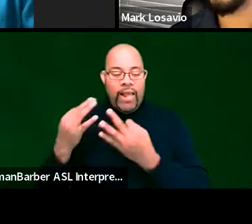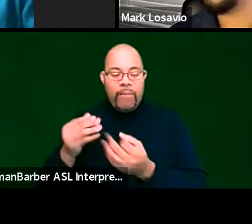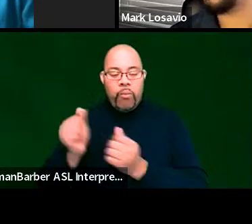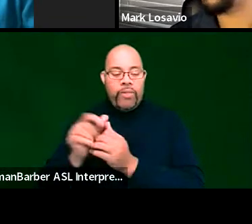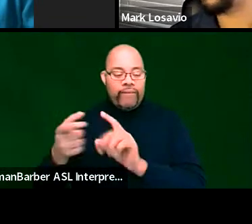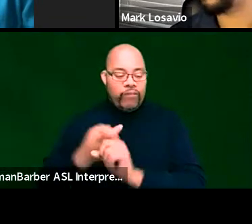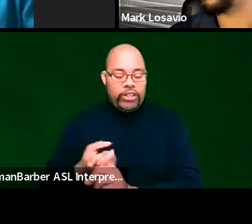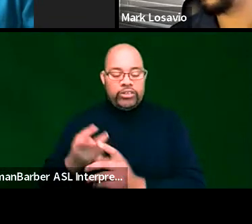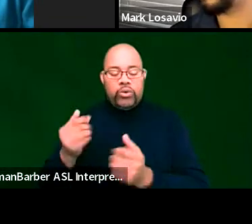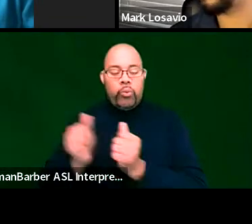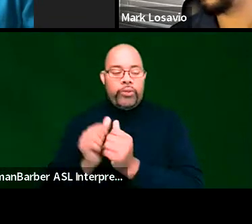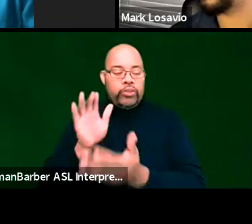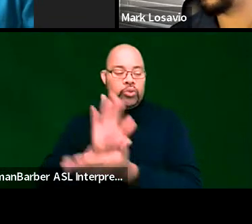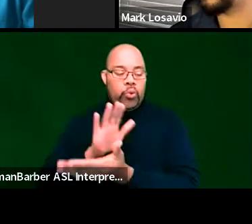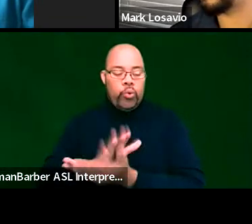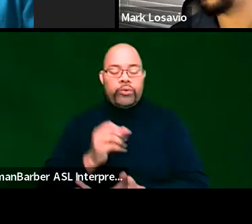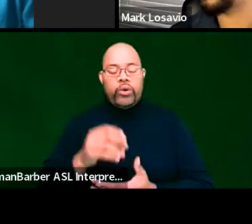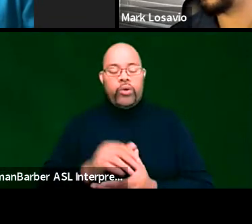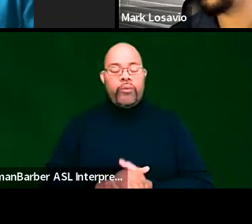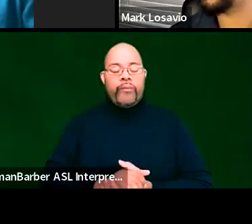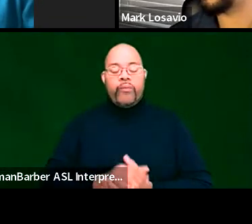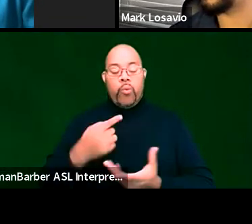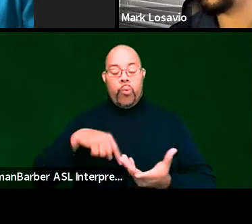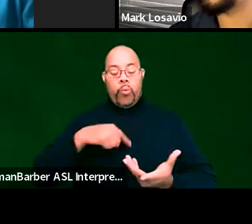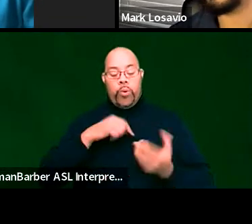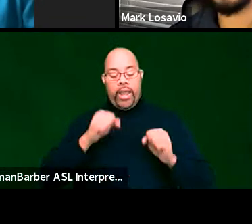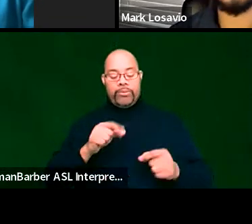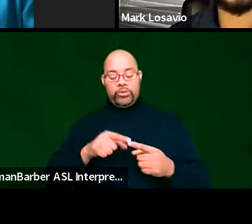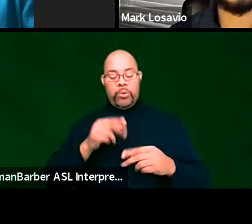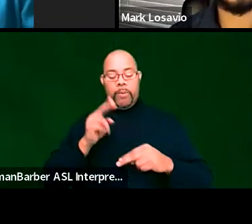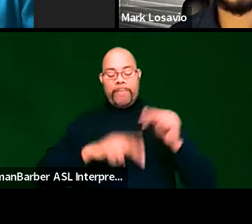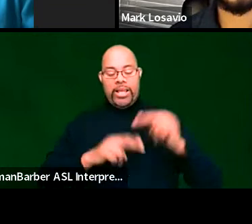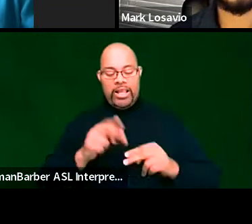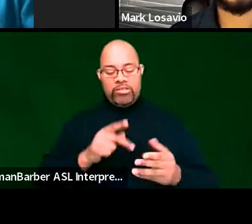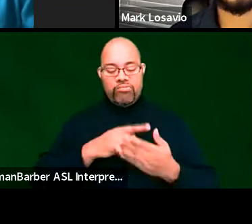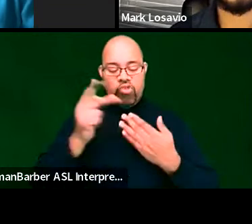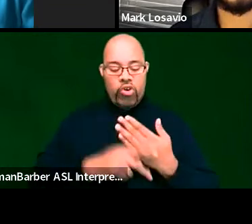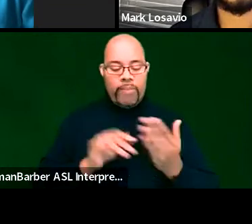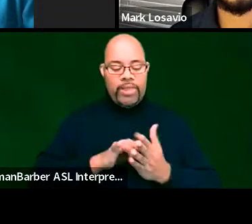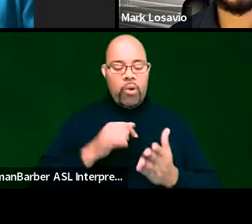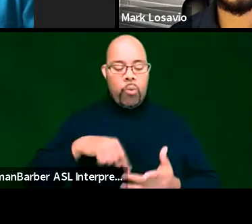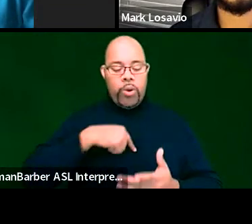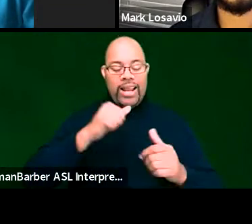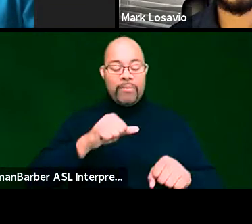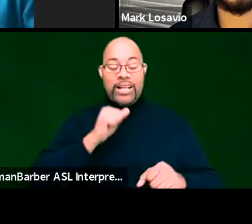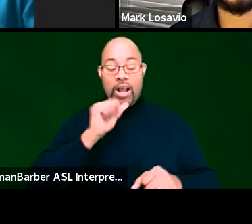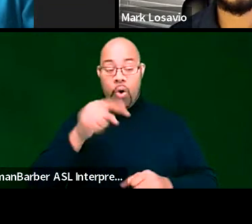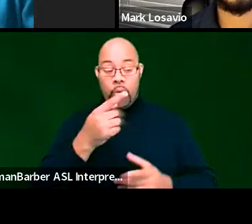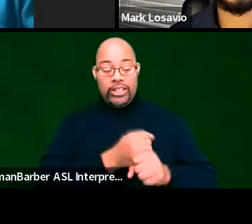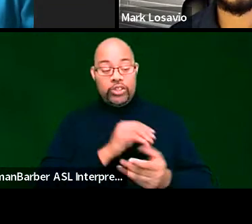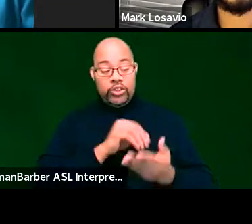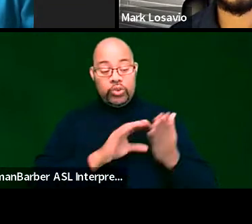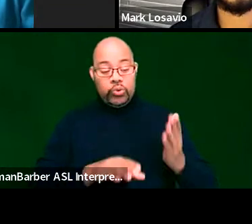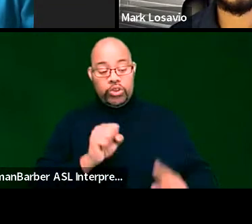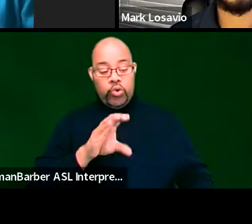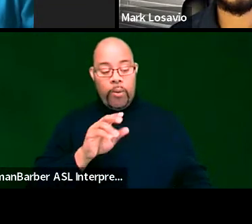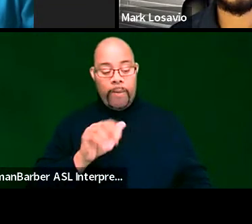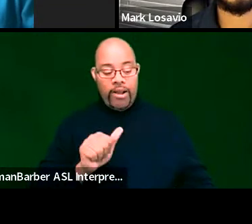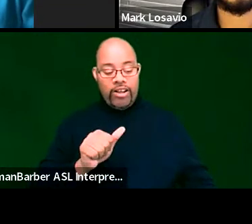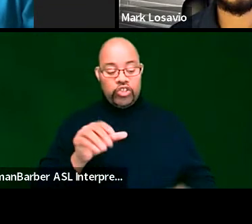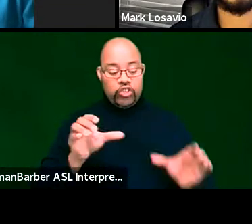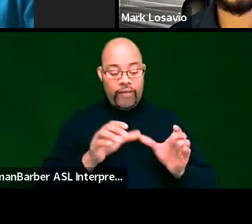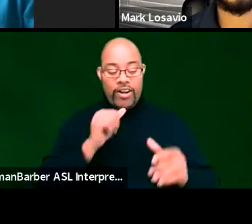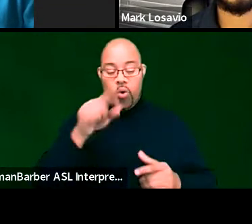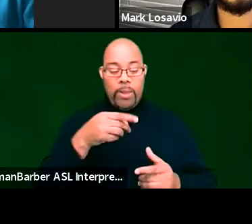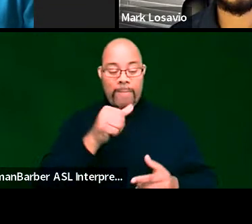their friends, or with their school. And so we were able to build a program where we were able to not only get the students scuba certified, not only to